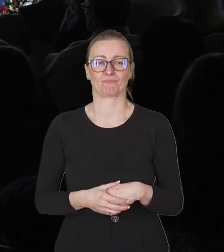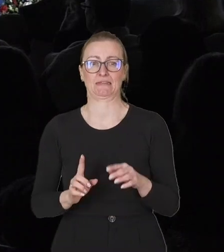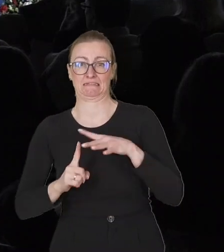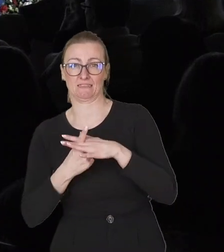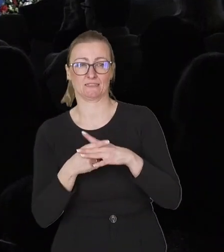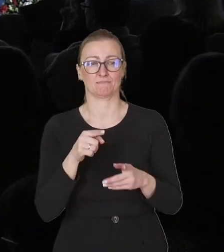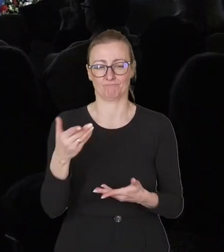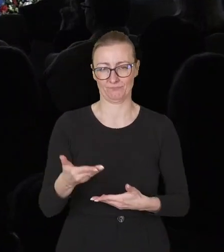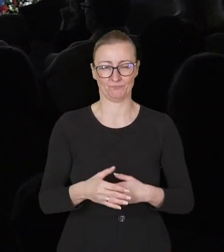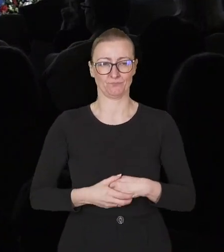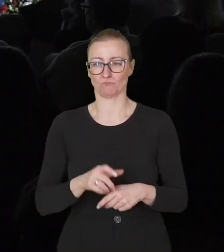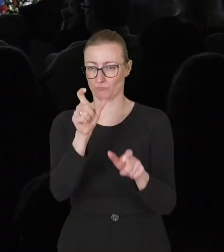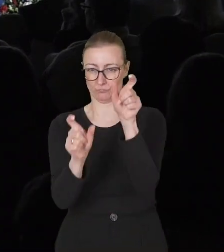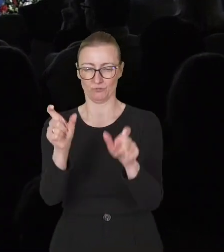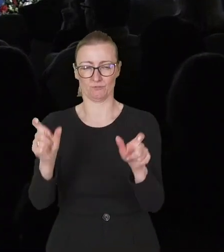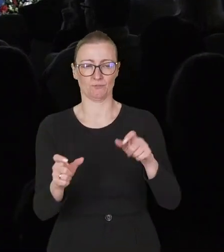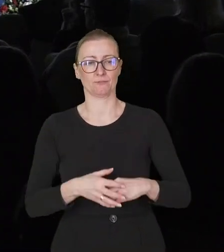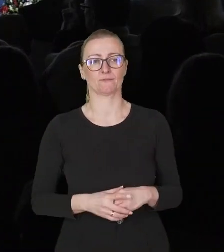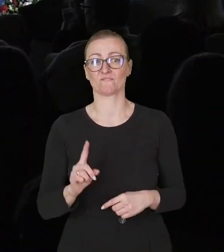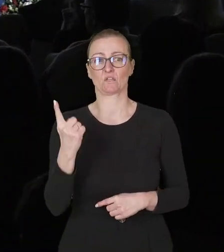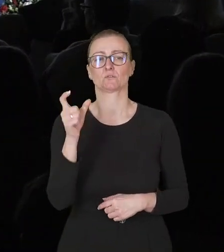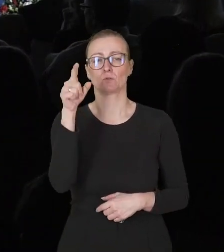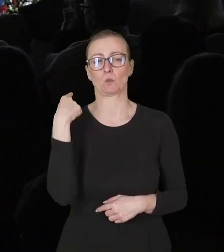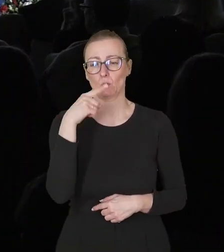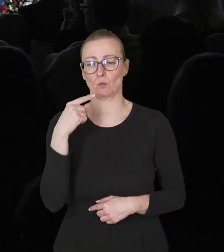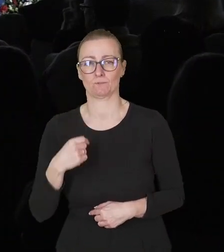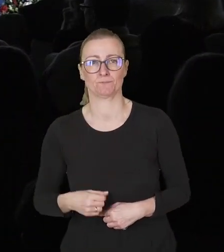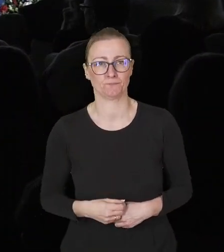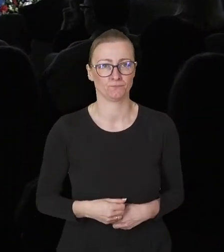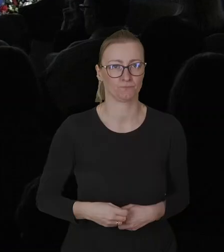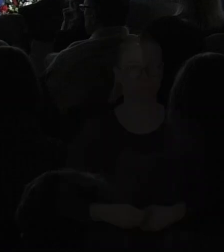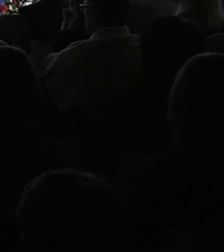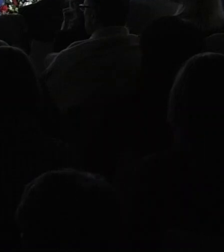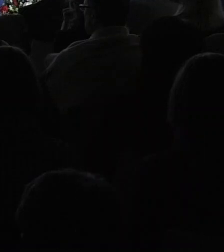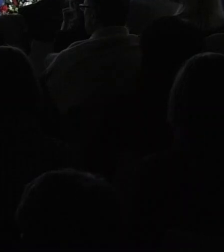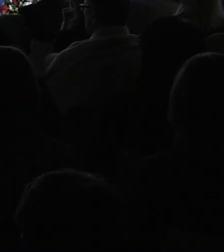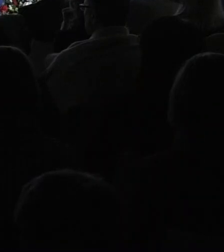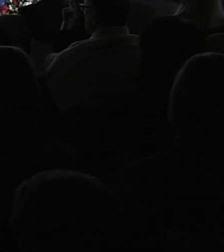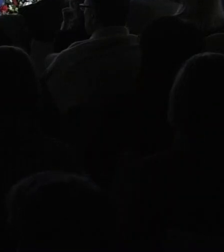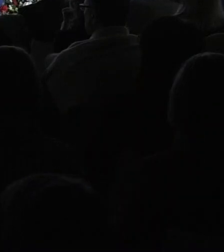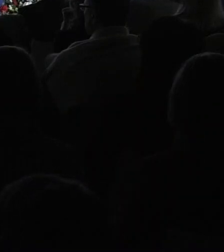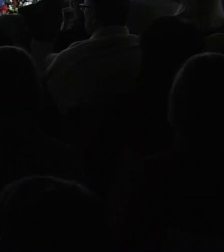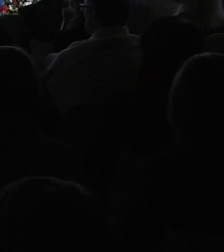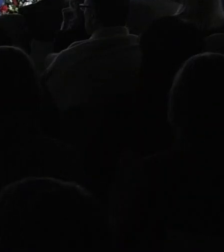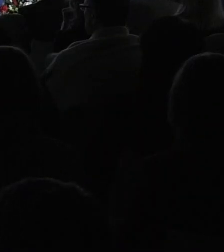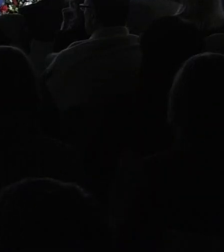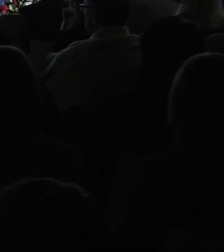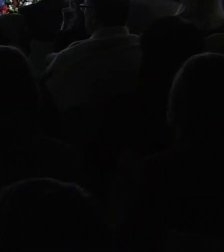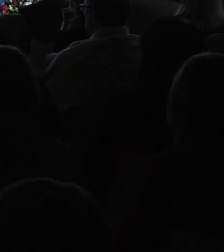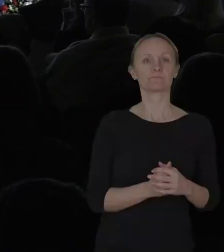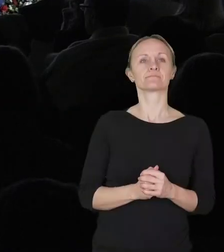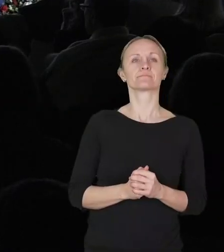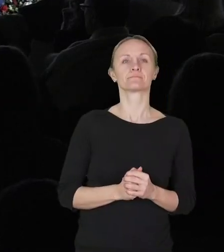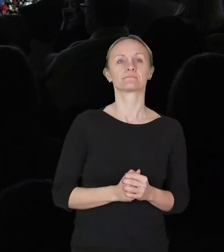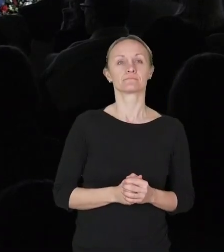panelist, Wolfgang Munich, who is a deputy head of unit in the DG Regio, the European